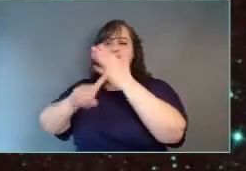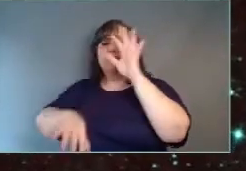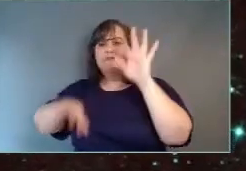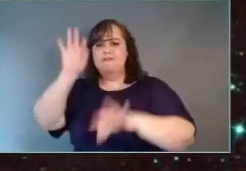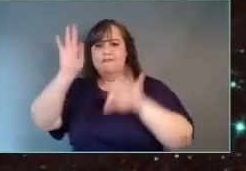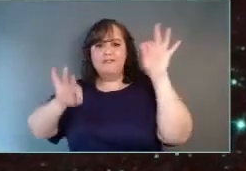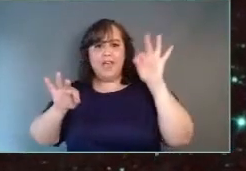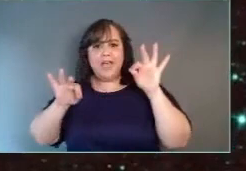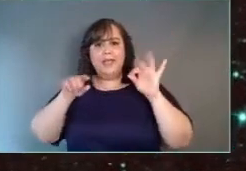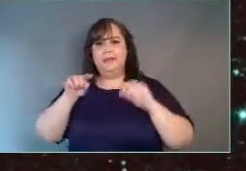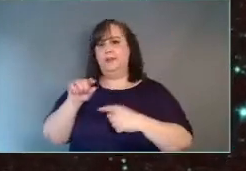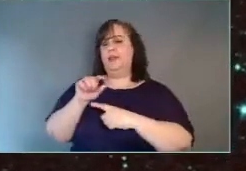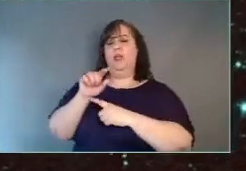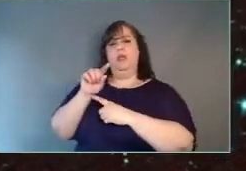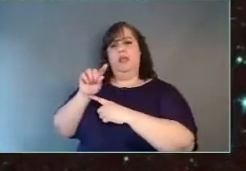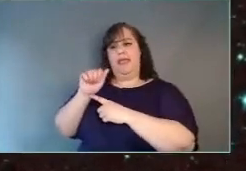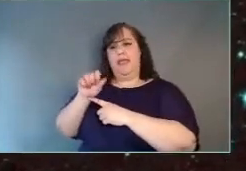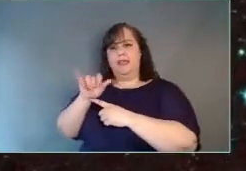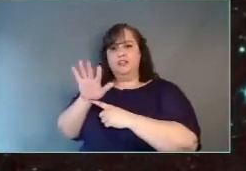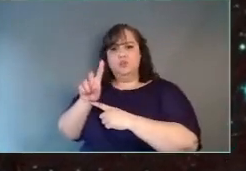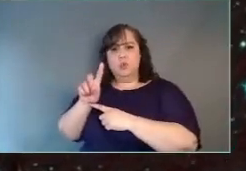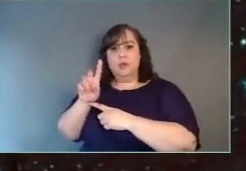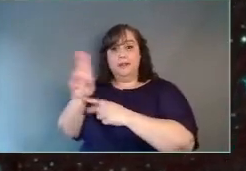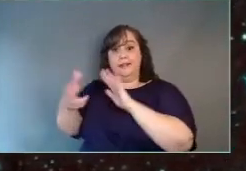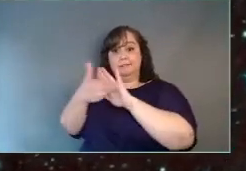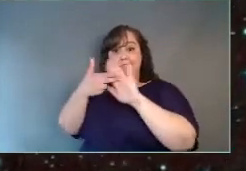Surveyor. It's currently underway.